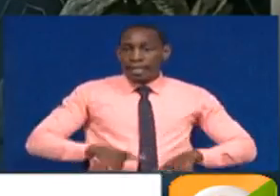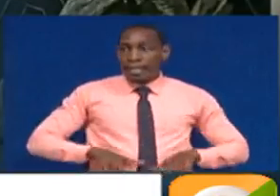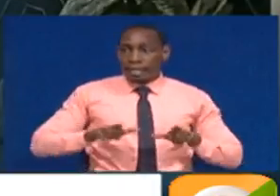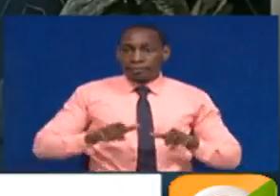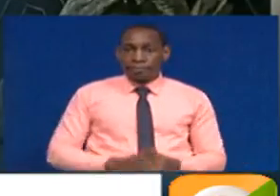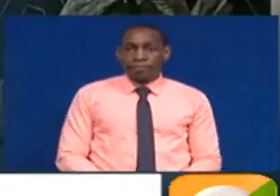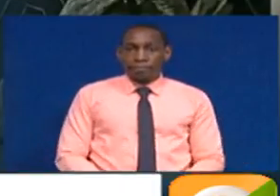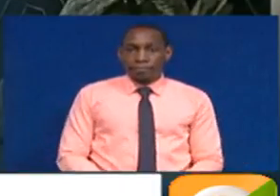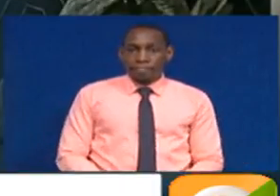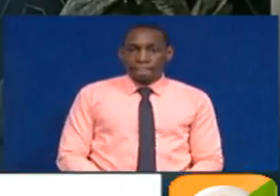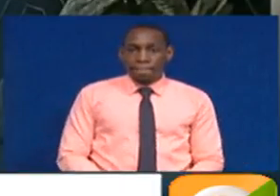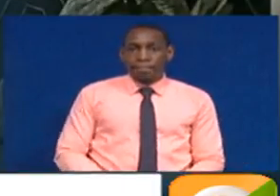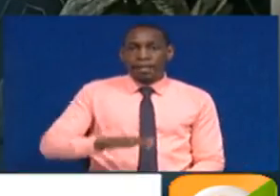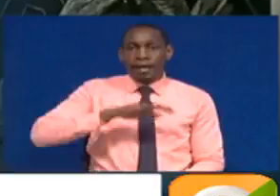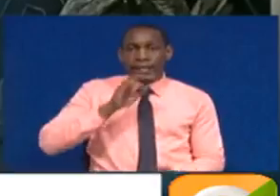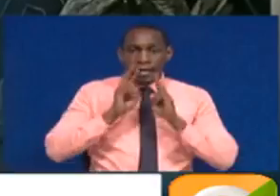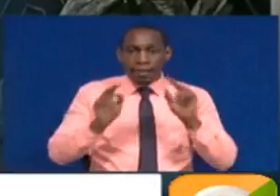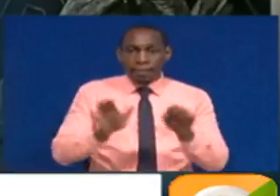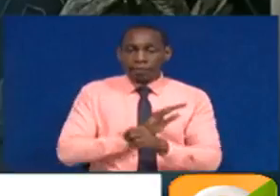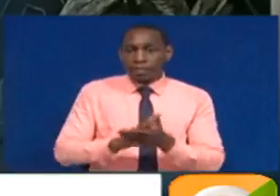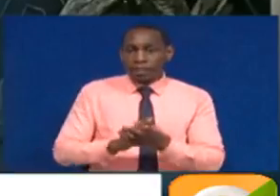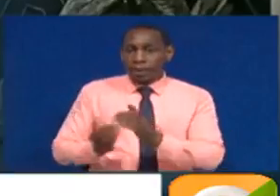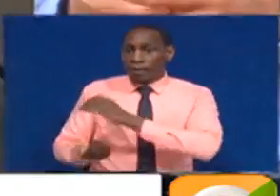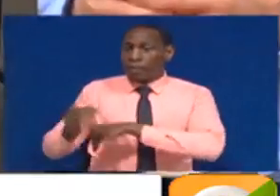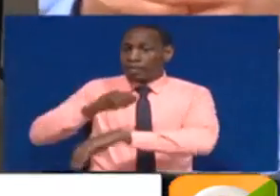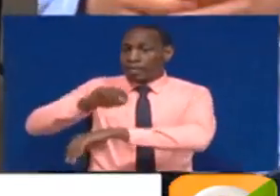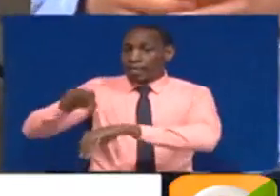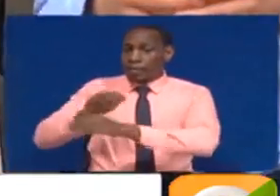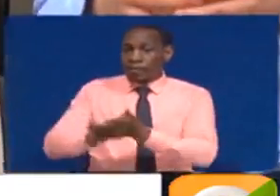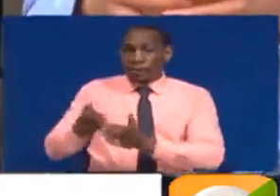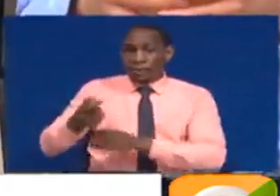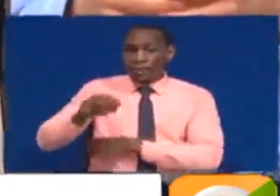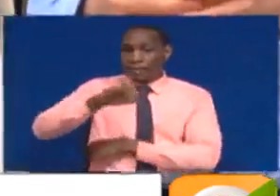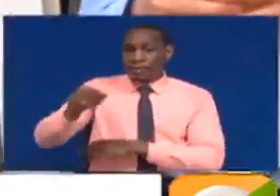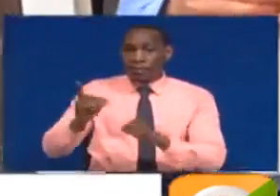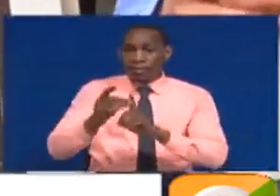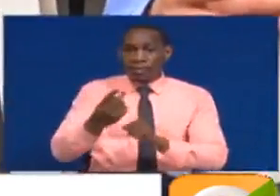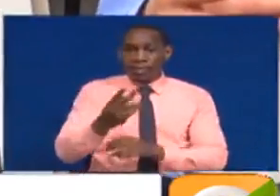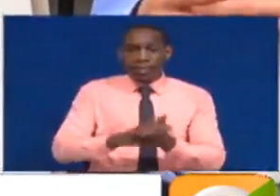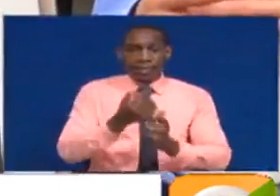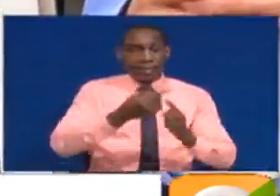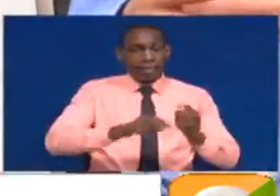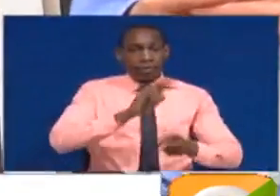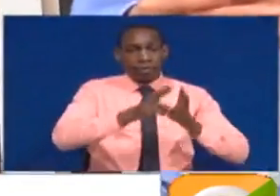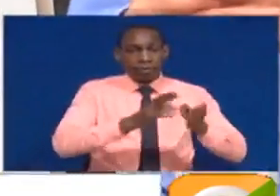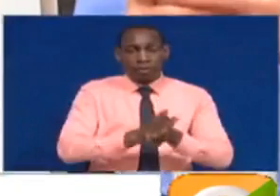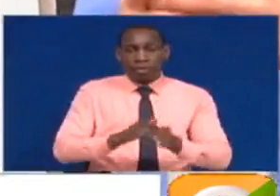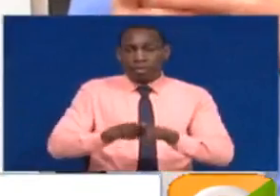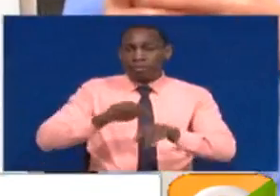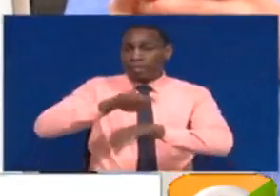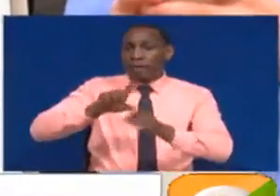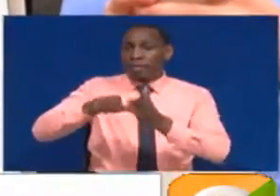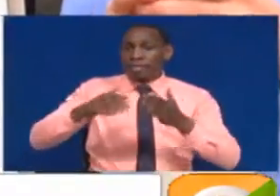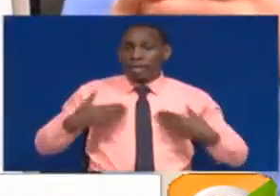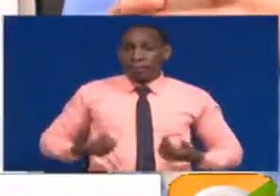life." End of quote. He died peacefully in the early morning hours of January 2nd, 2022, and within hours